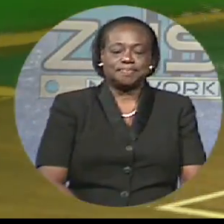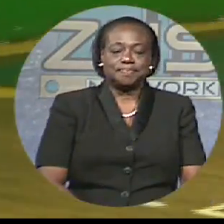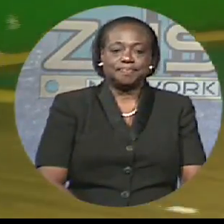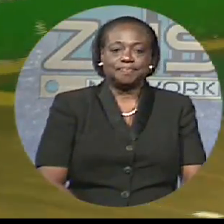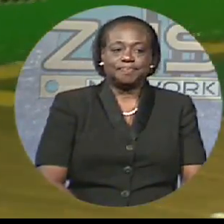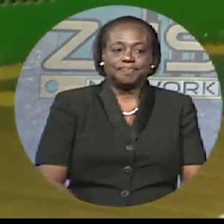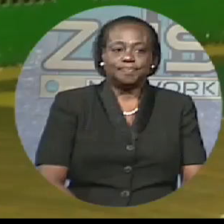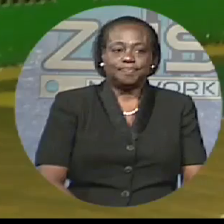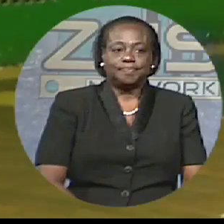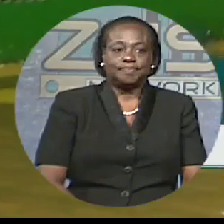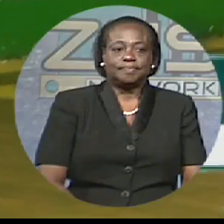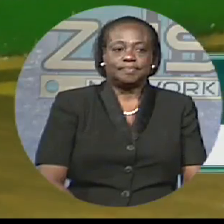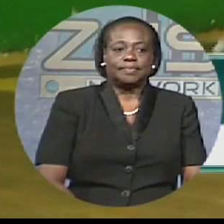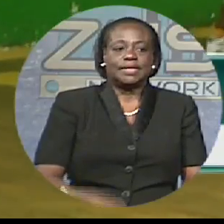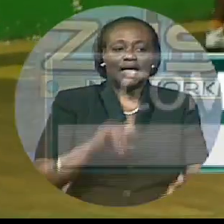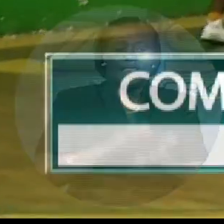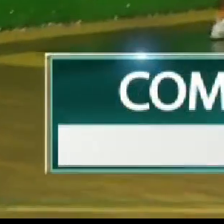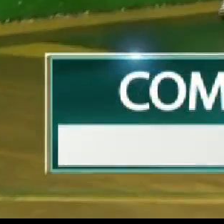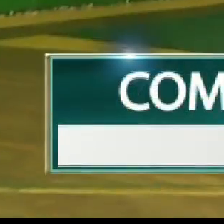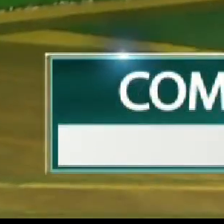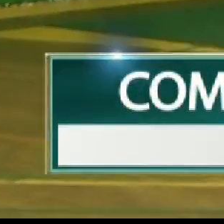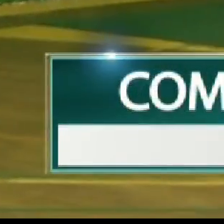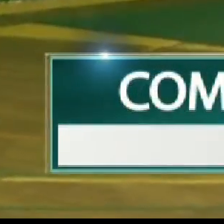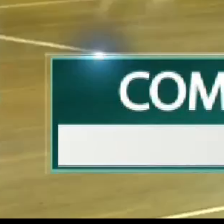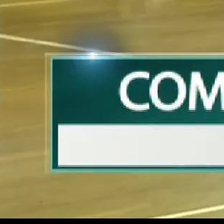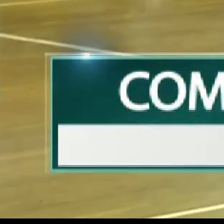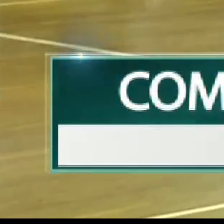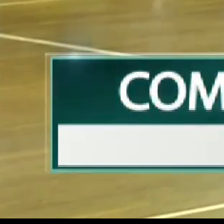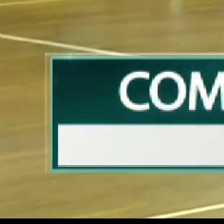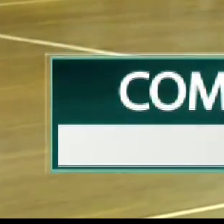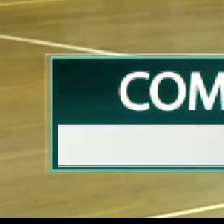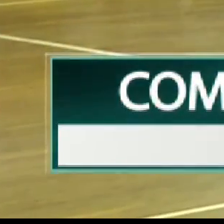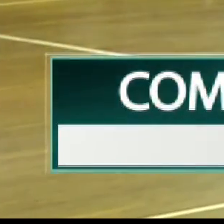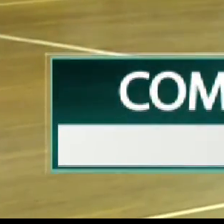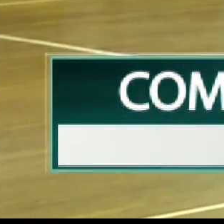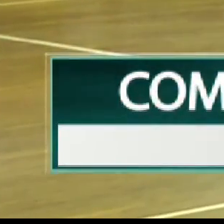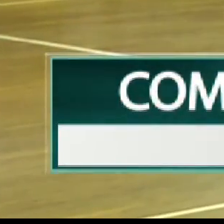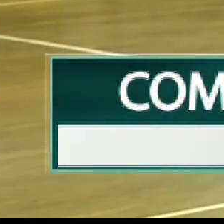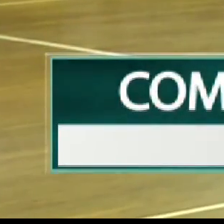And that does it for this portion of the news. Find out who's gaining momentum in